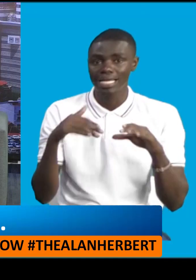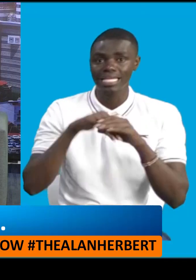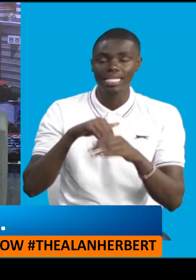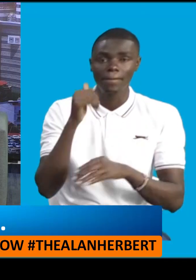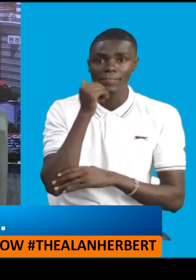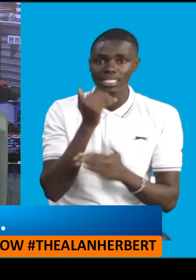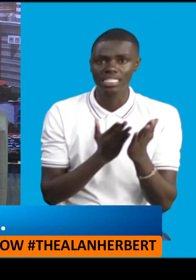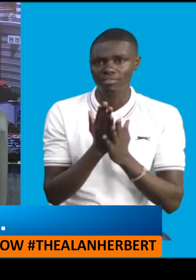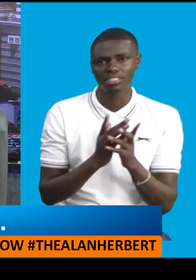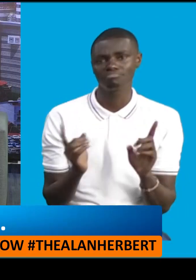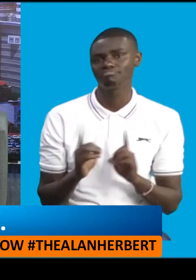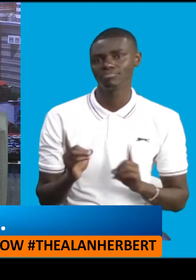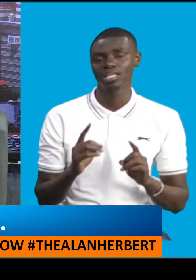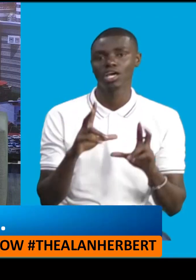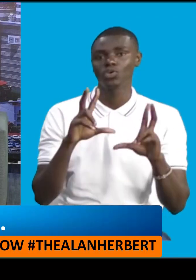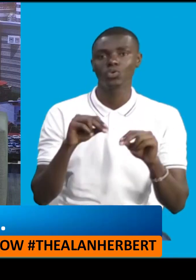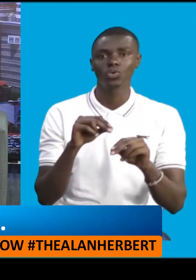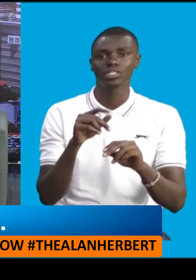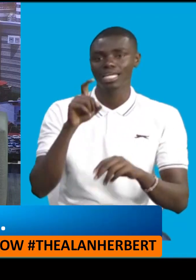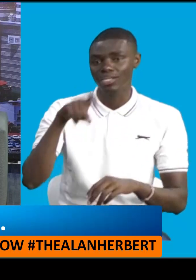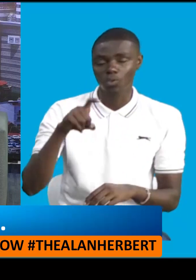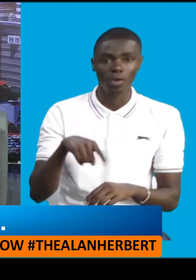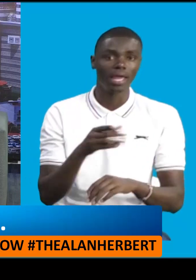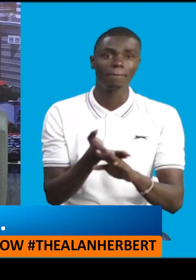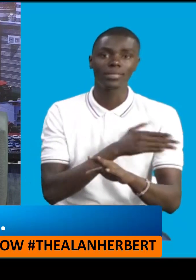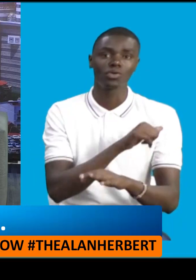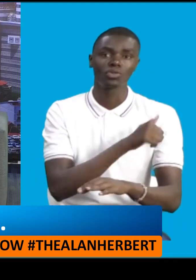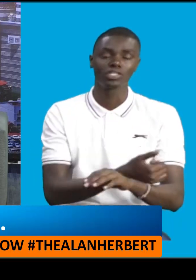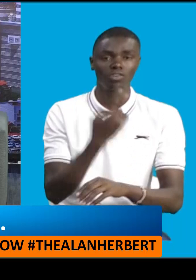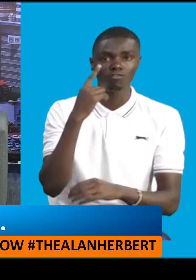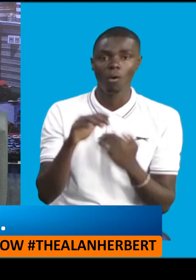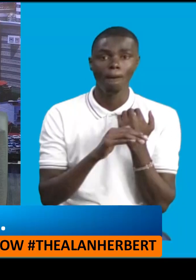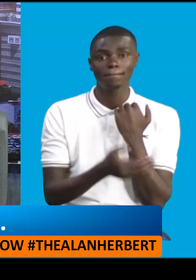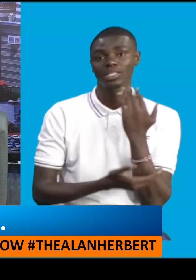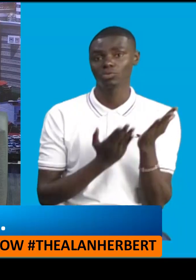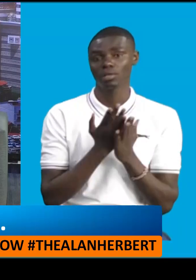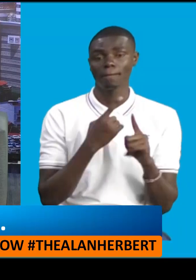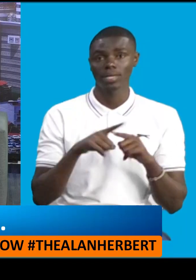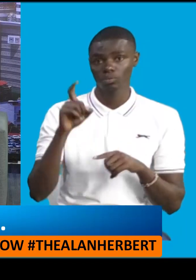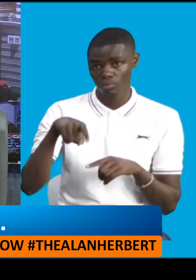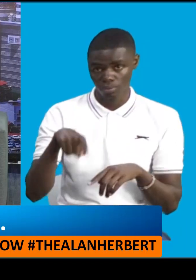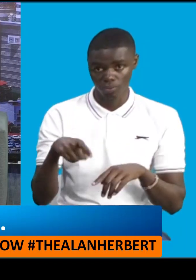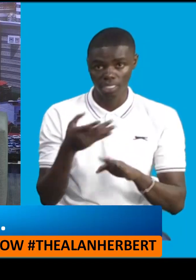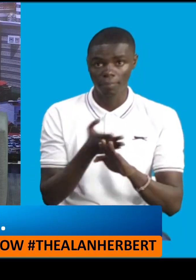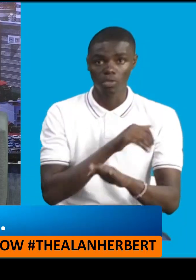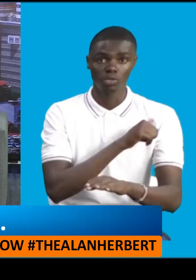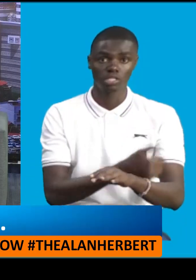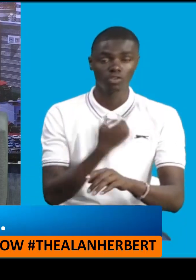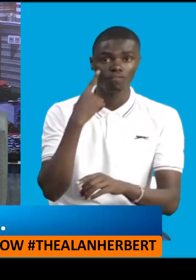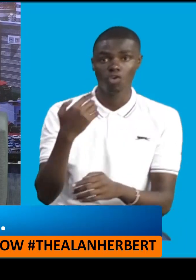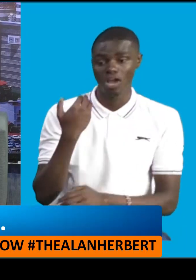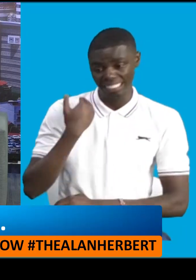for inpatient services. You don't require pre-authorization for maternity services. But you shall require pre-authorization for